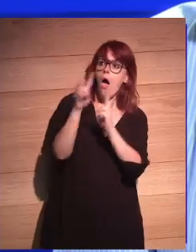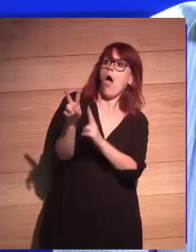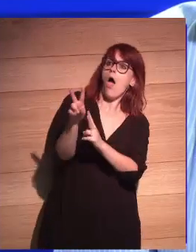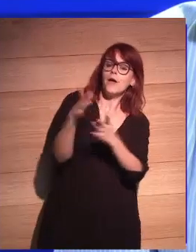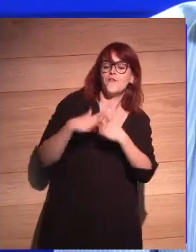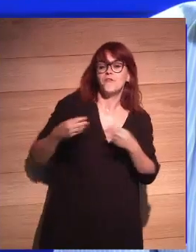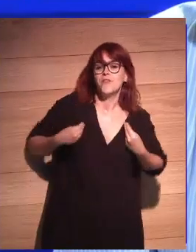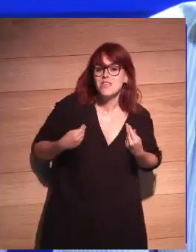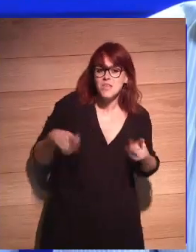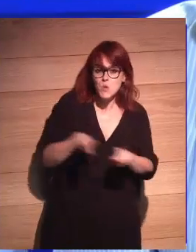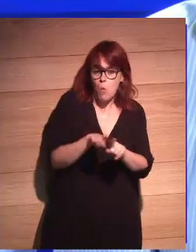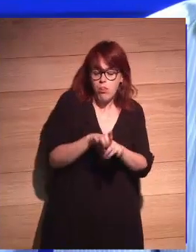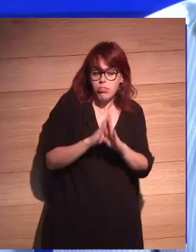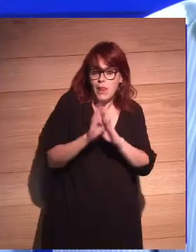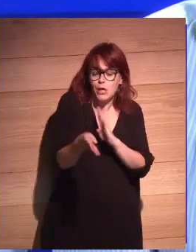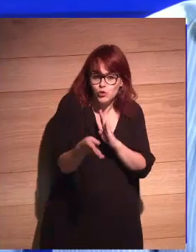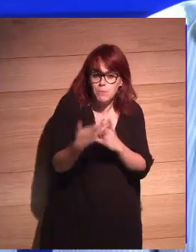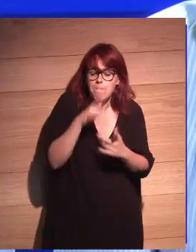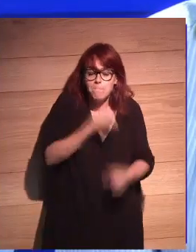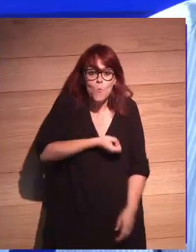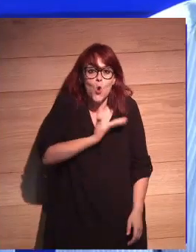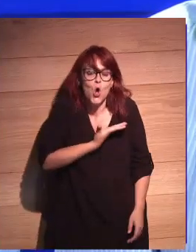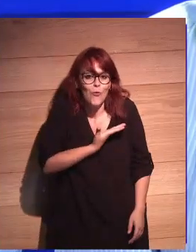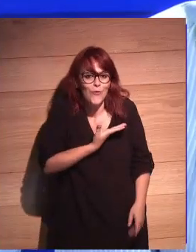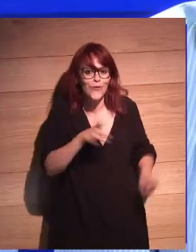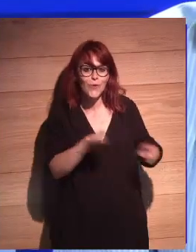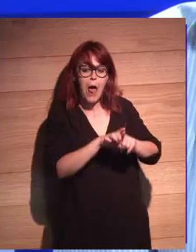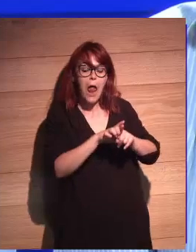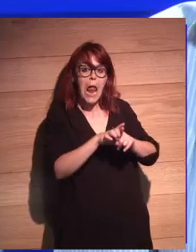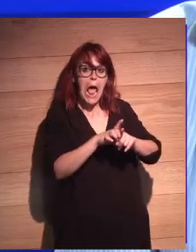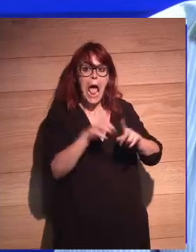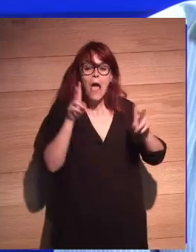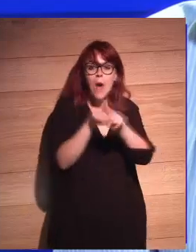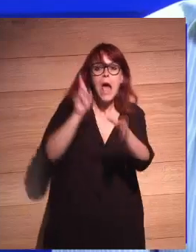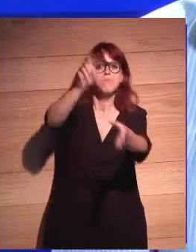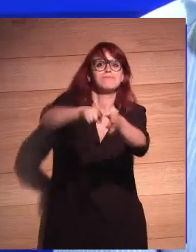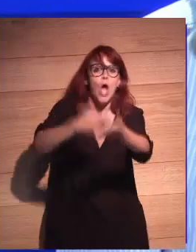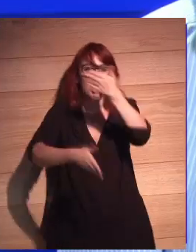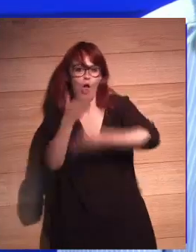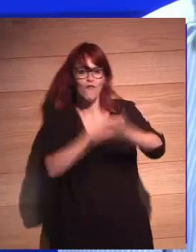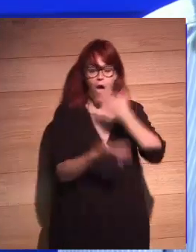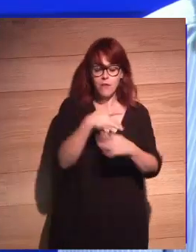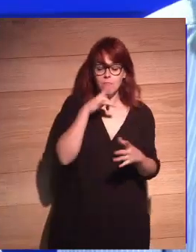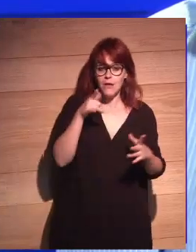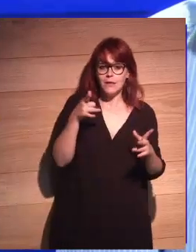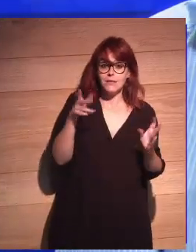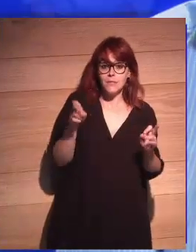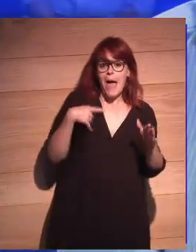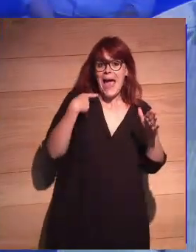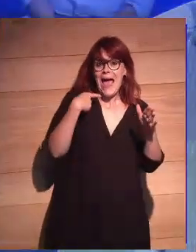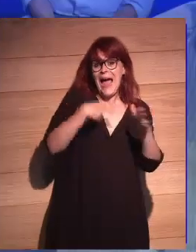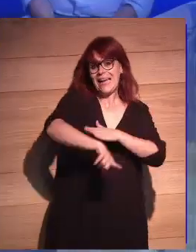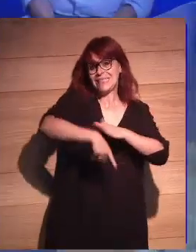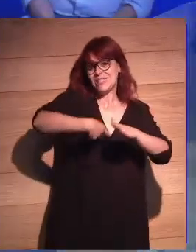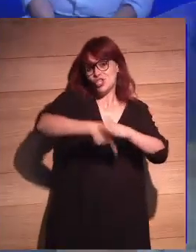and everybody around is living live with a great passion what that person's living, and they collaborate, they